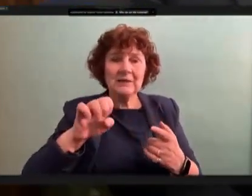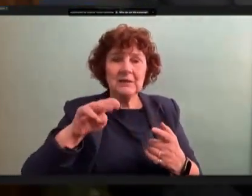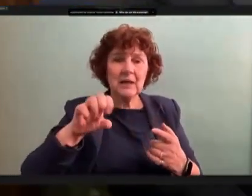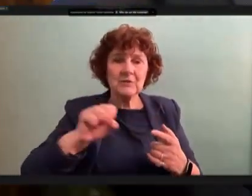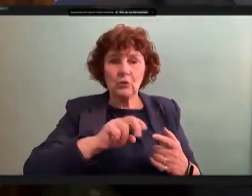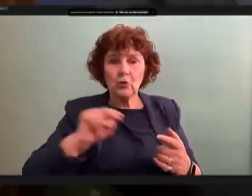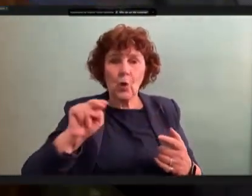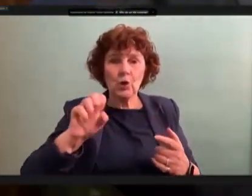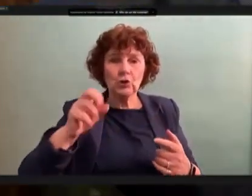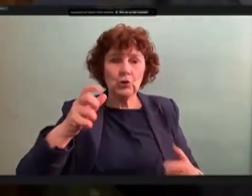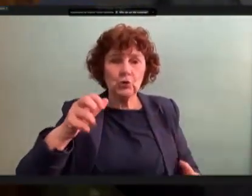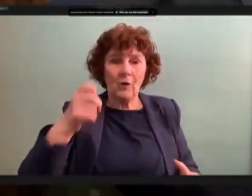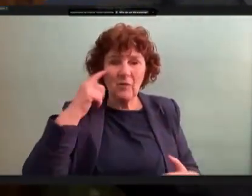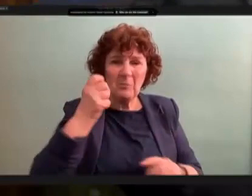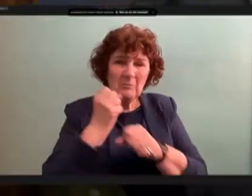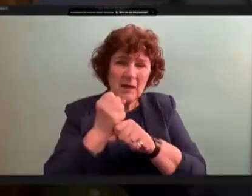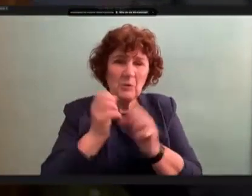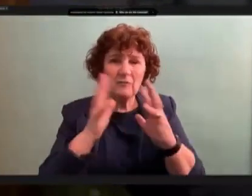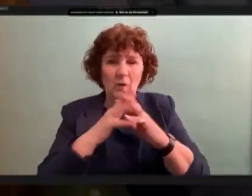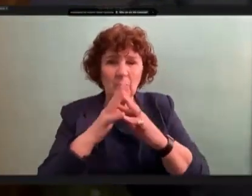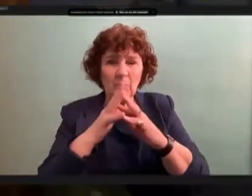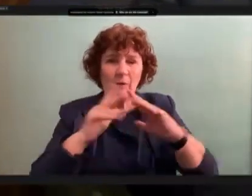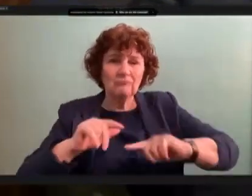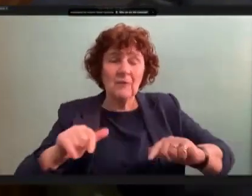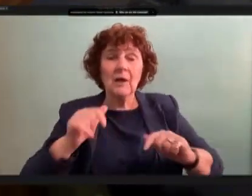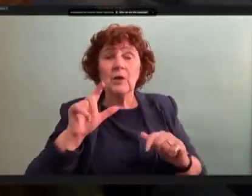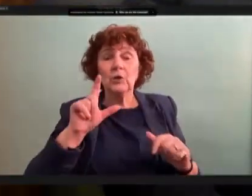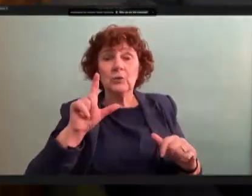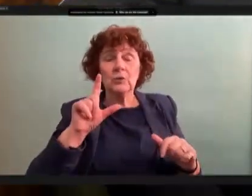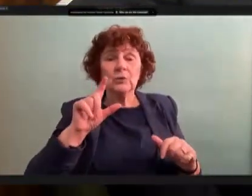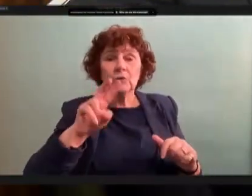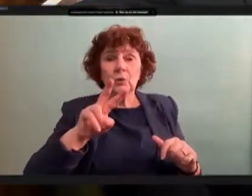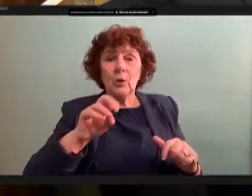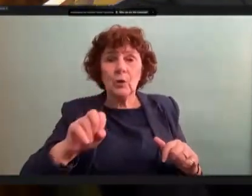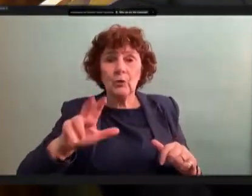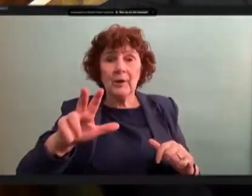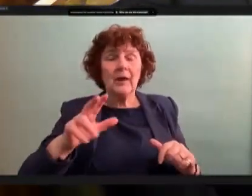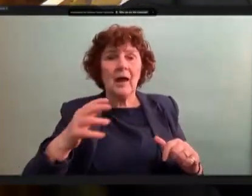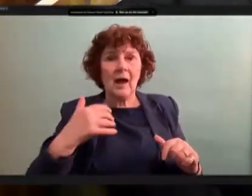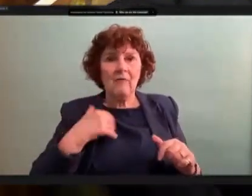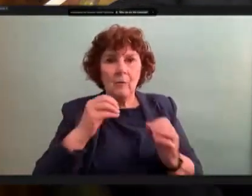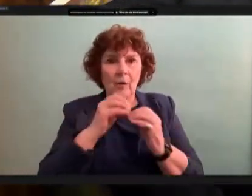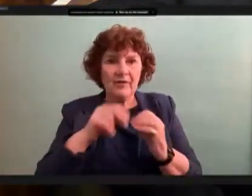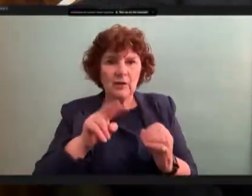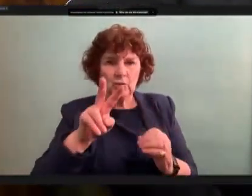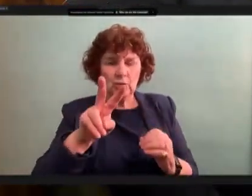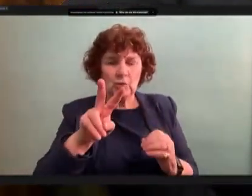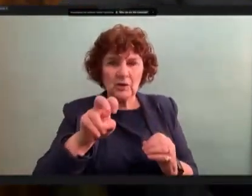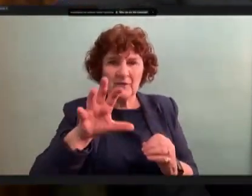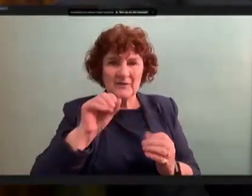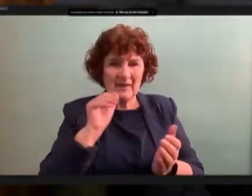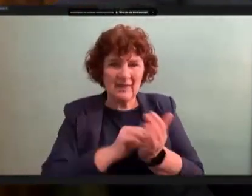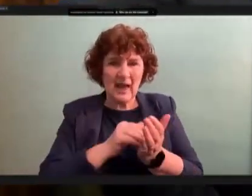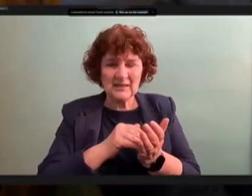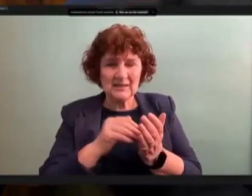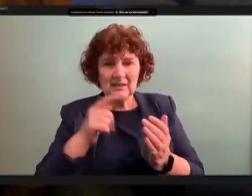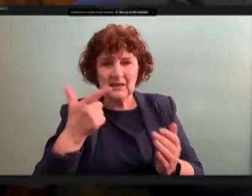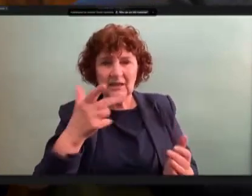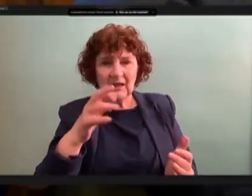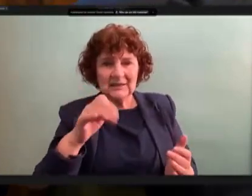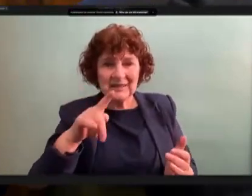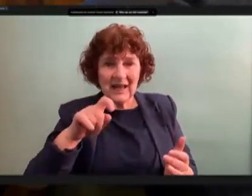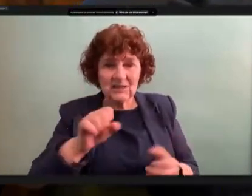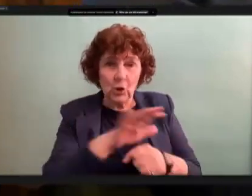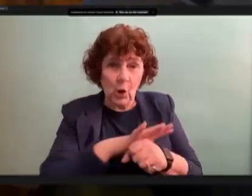in 2023, the Gateway Clipper Fleet hosted more than 250,000 guests, from local residents to tourists from around the